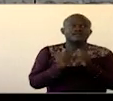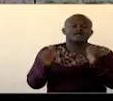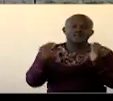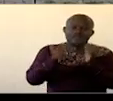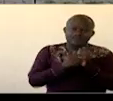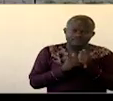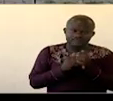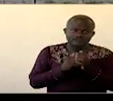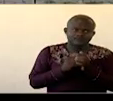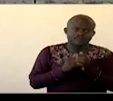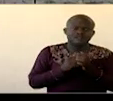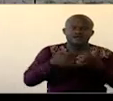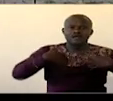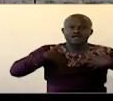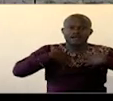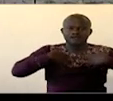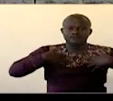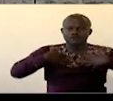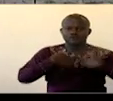and animals.